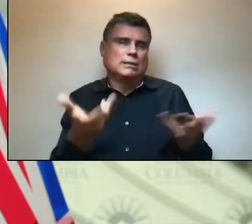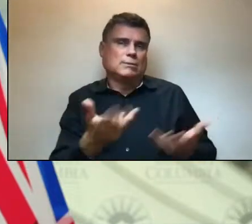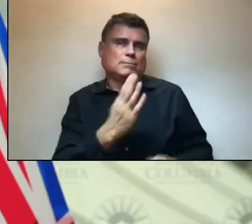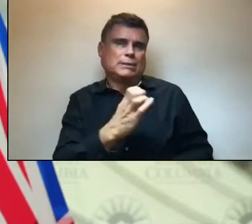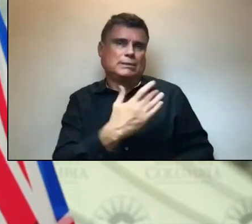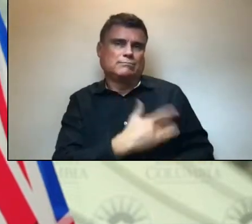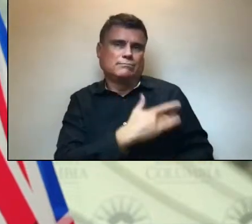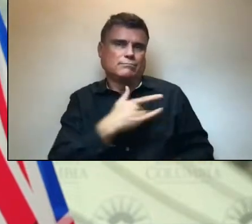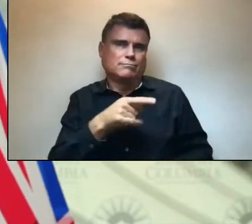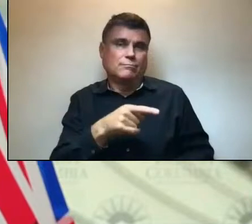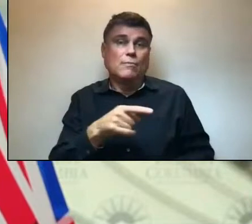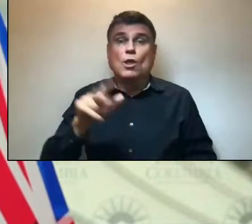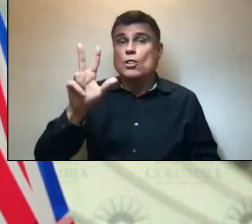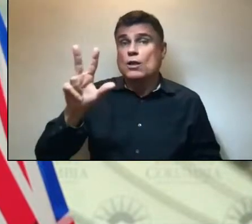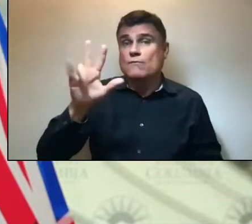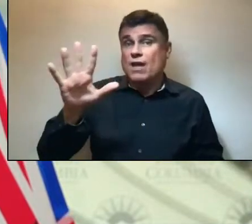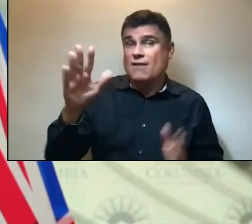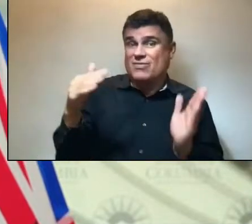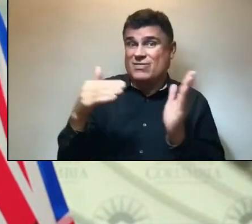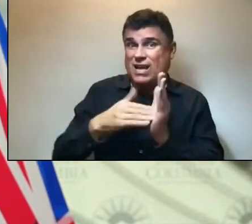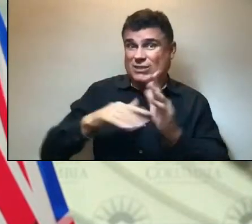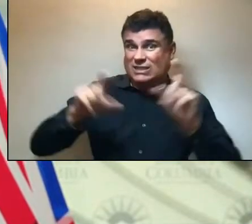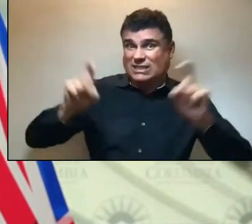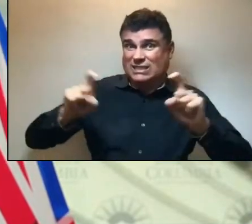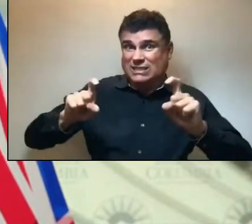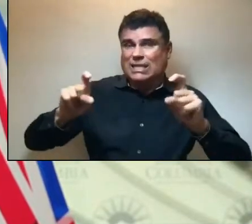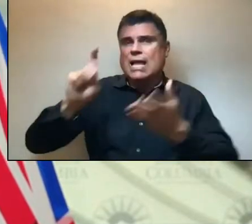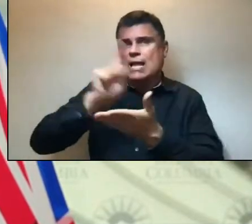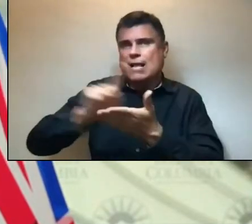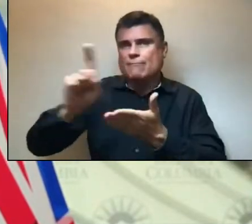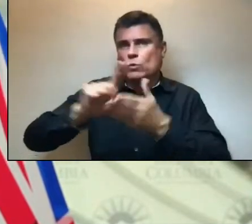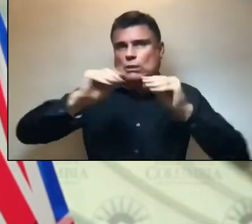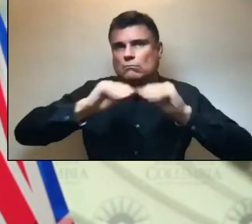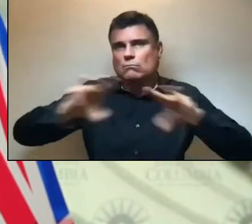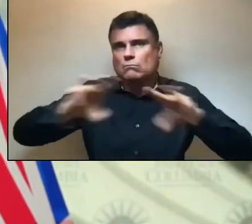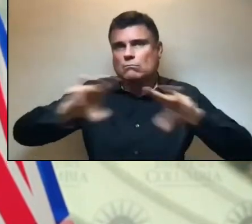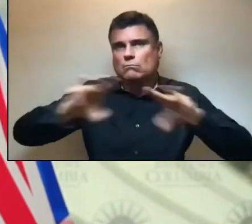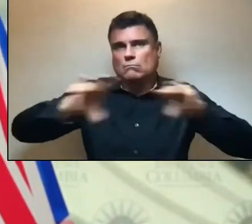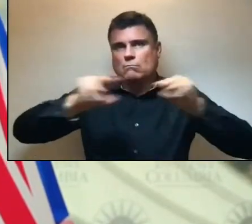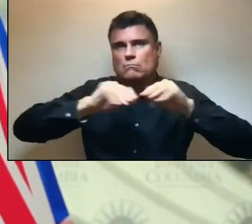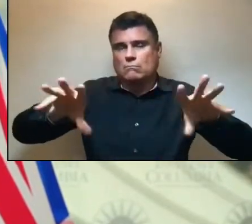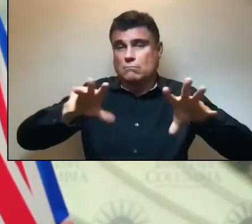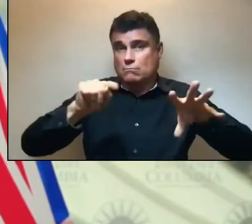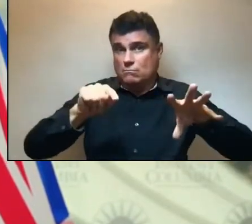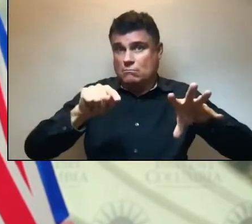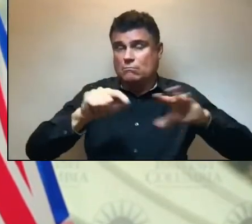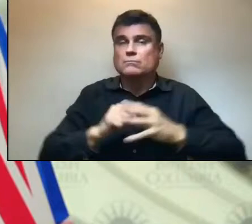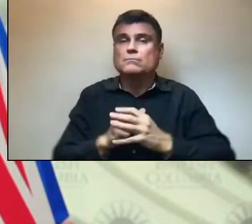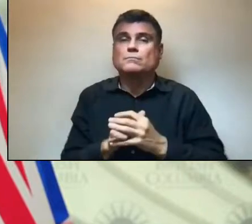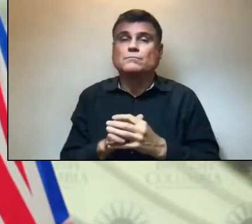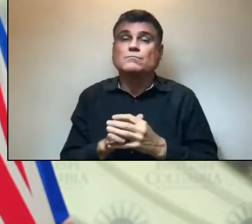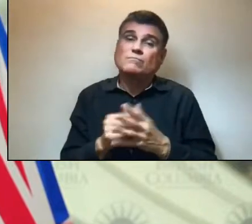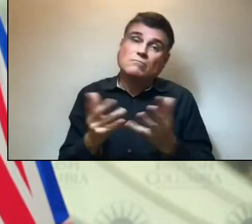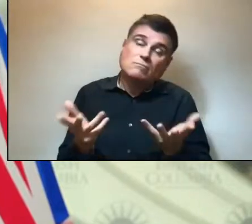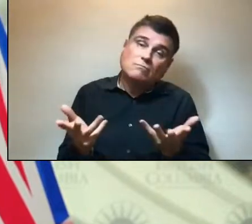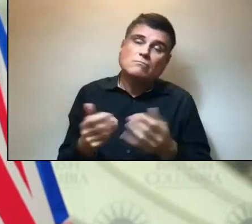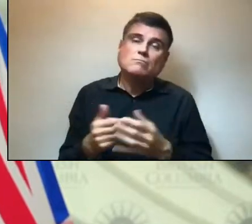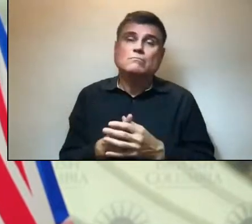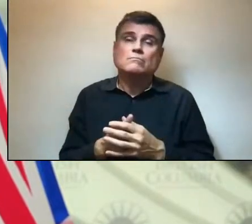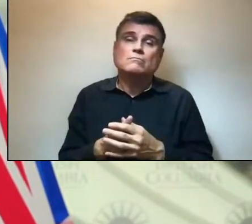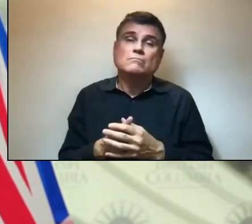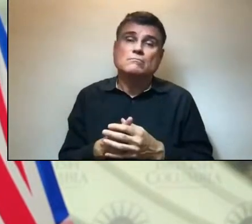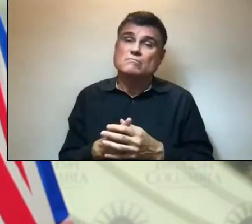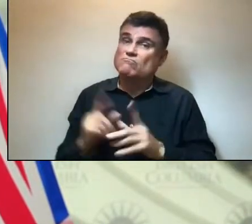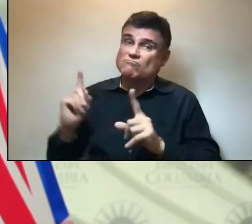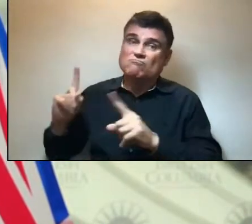as I noted, well over 500,000 tests, 533,000 tests have been provided, rapid tests have been provided across